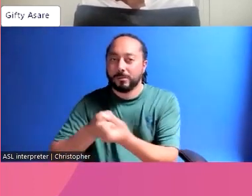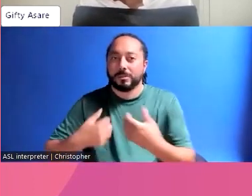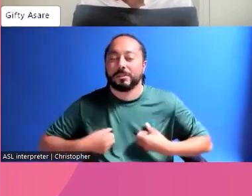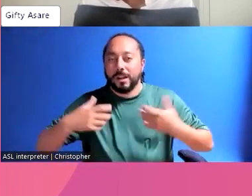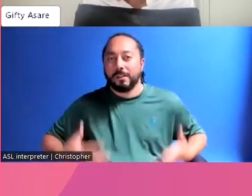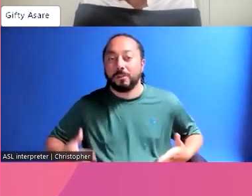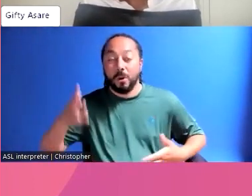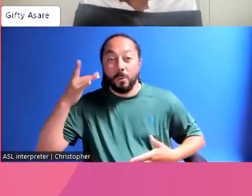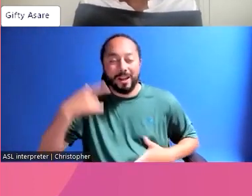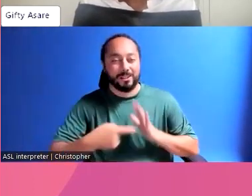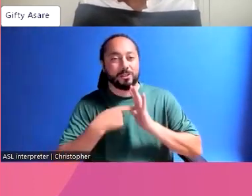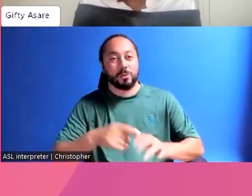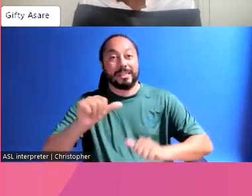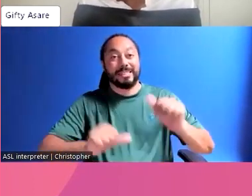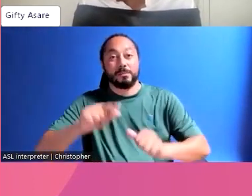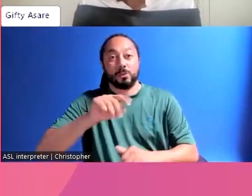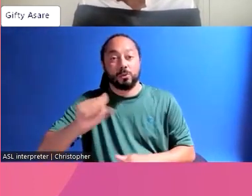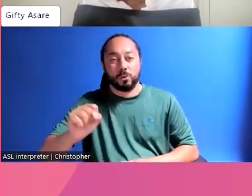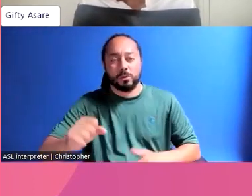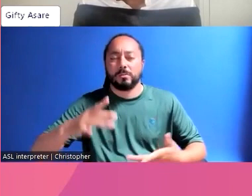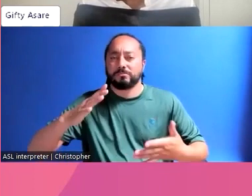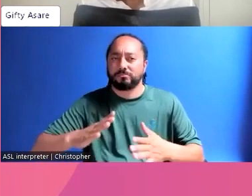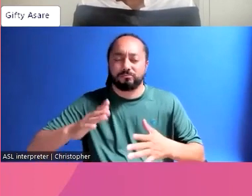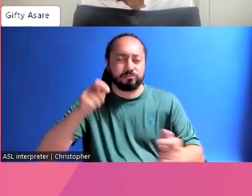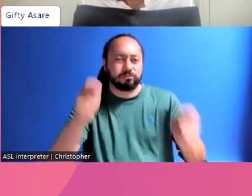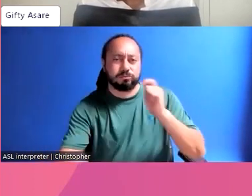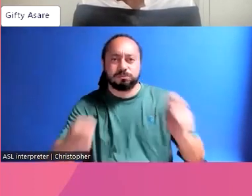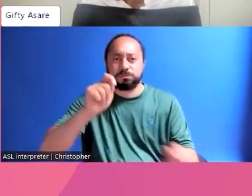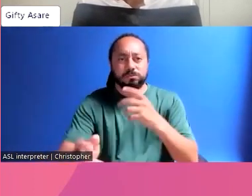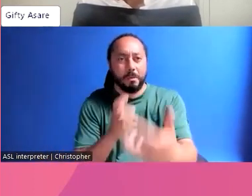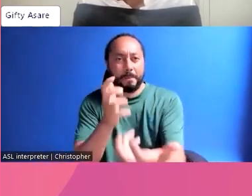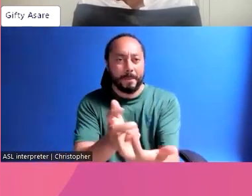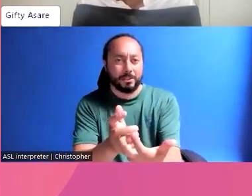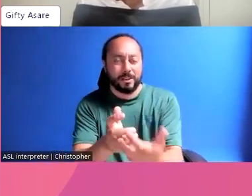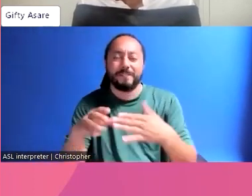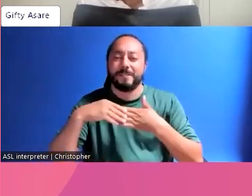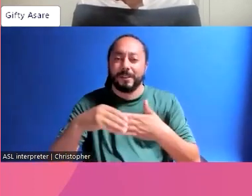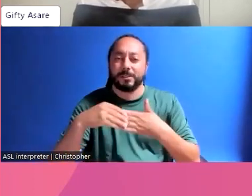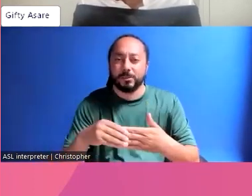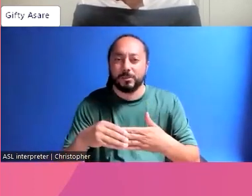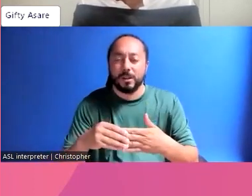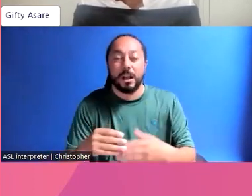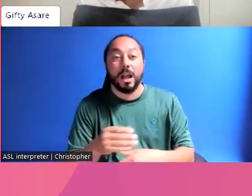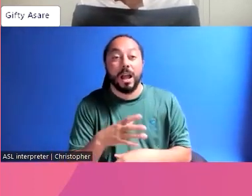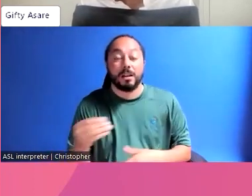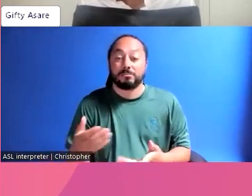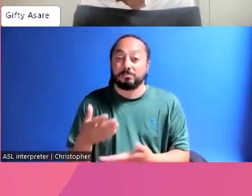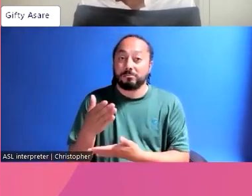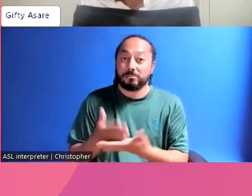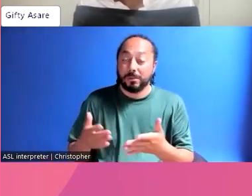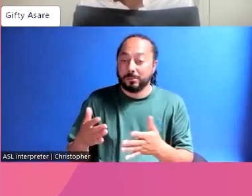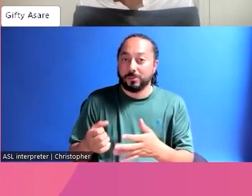to the flexibility of these assessment tools and the specific survivors that